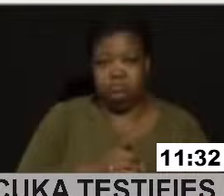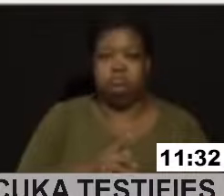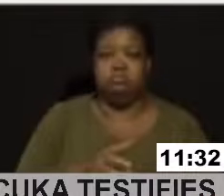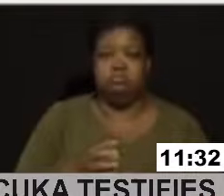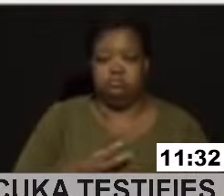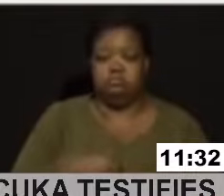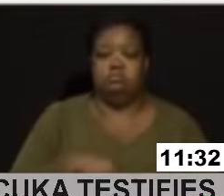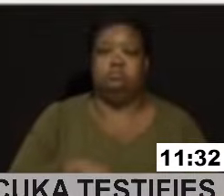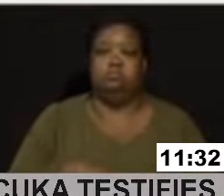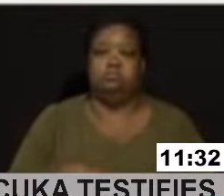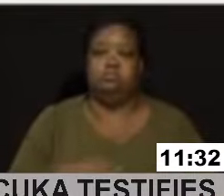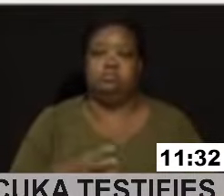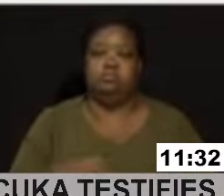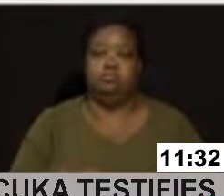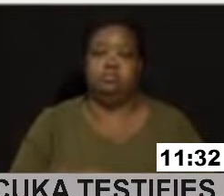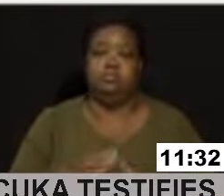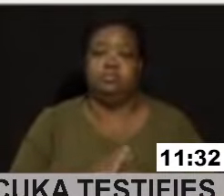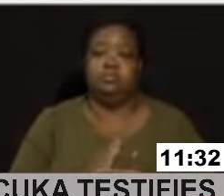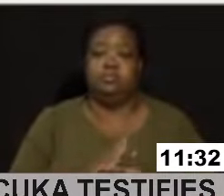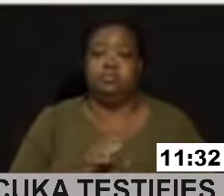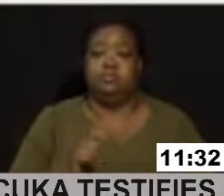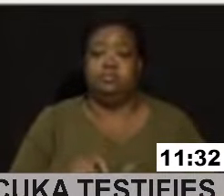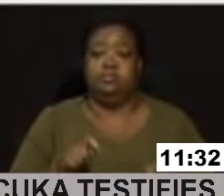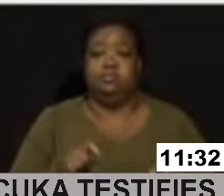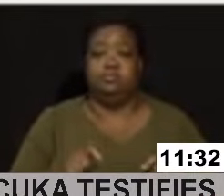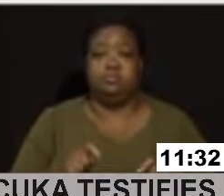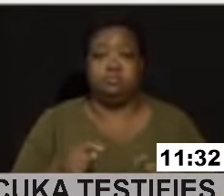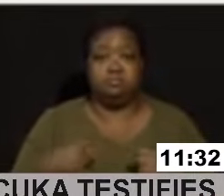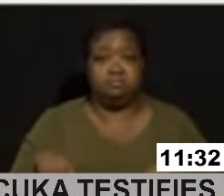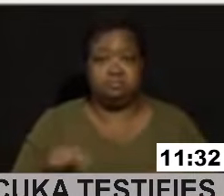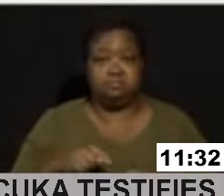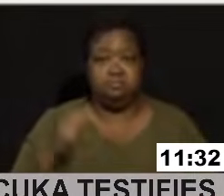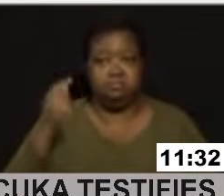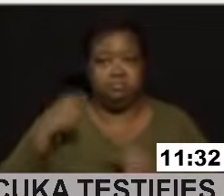And some of these people are the ones who were prosecuting us